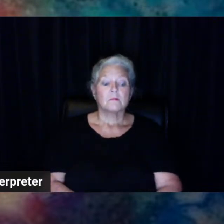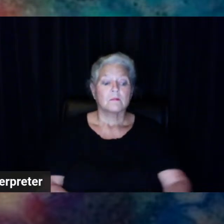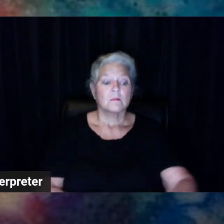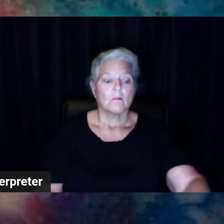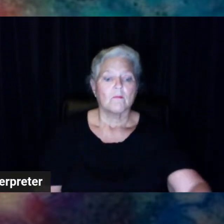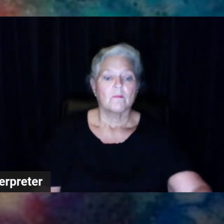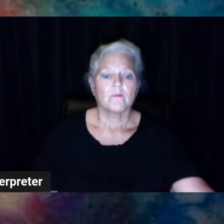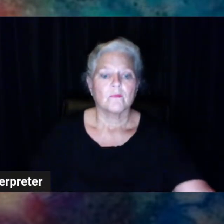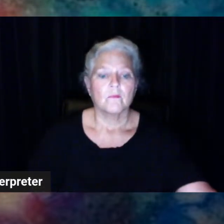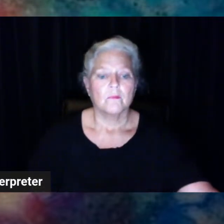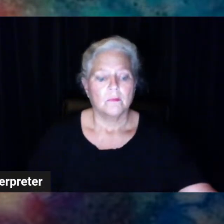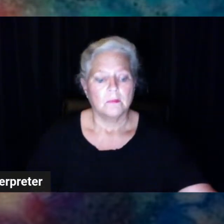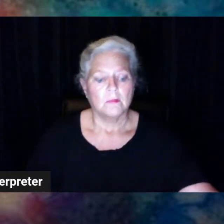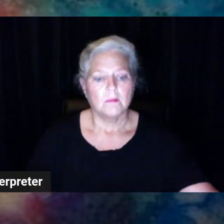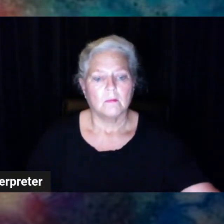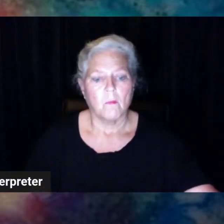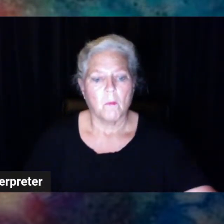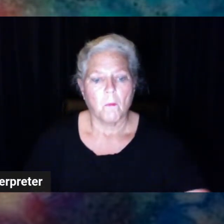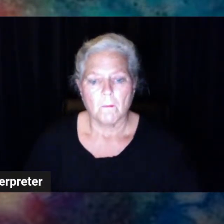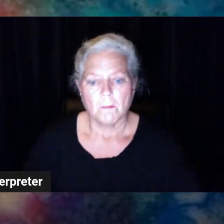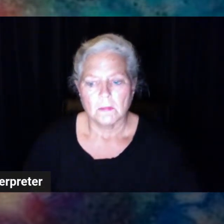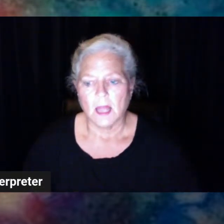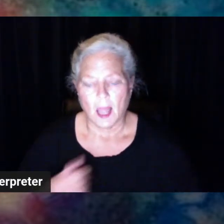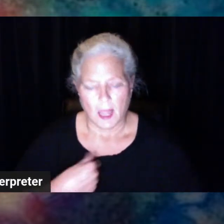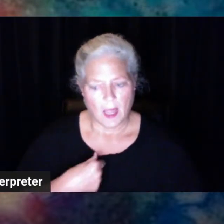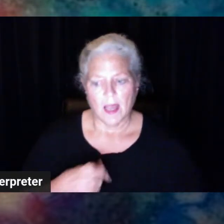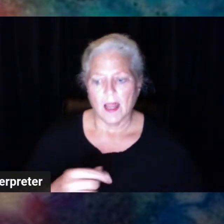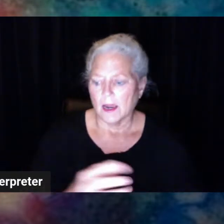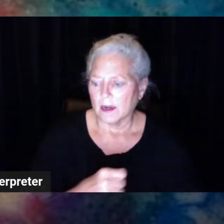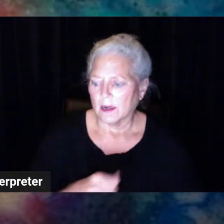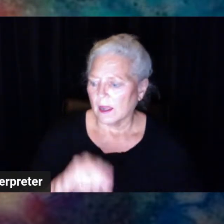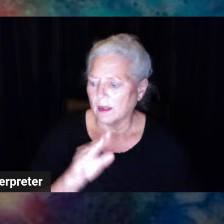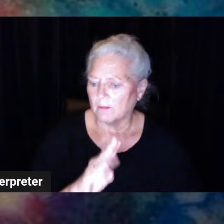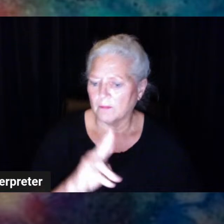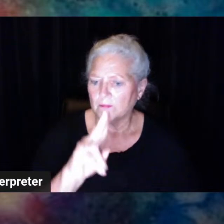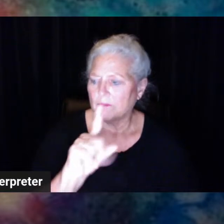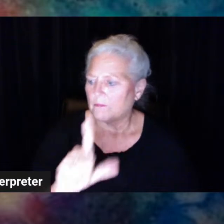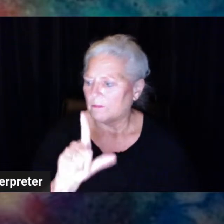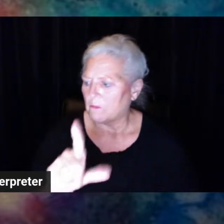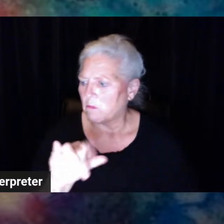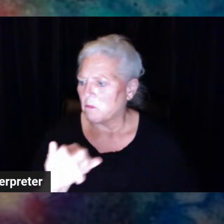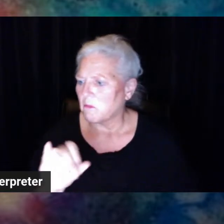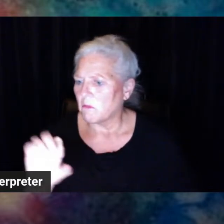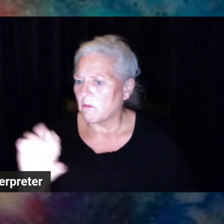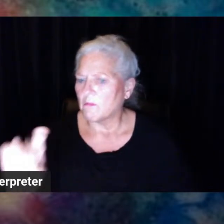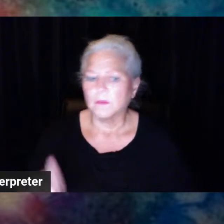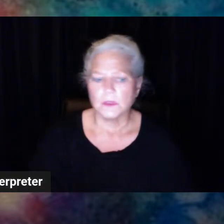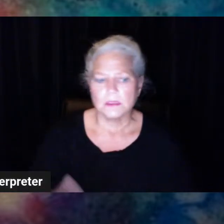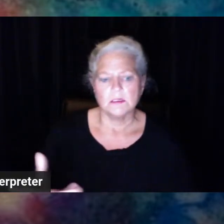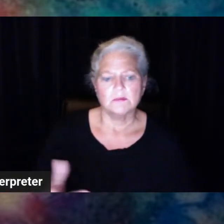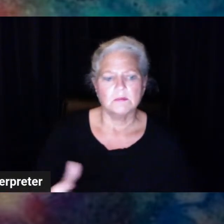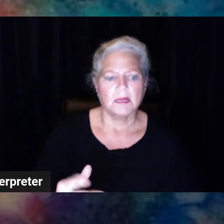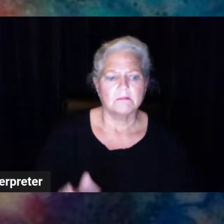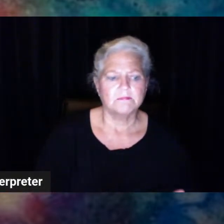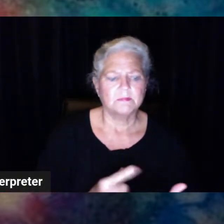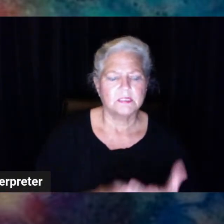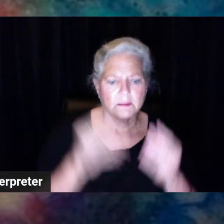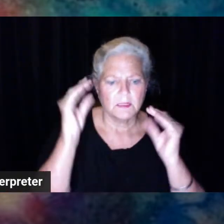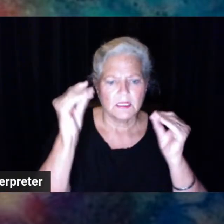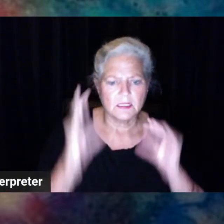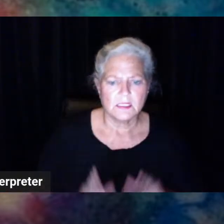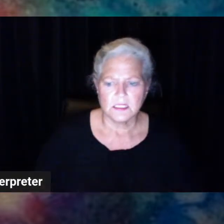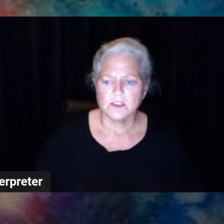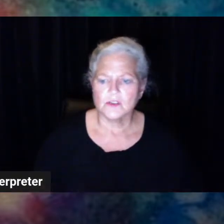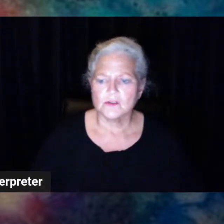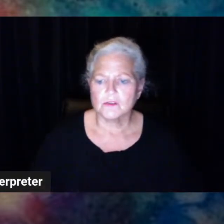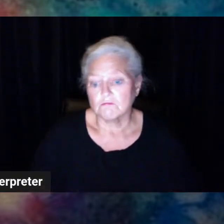I did get bullied by some of the teachers. They said that my hearing wasn't as bad as it was. Even in the